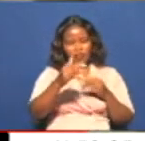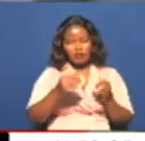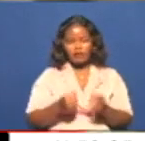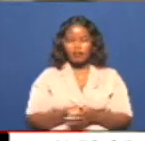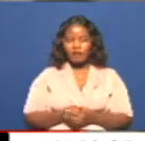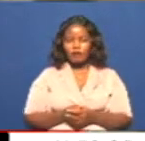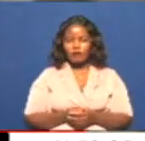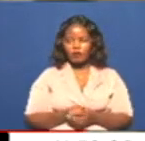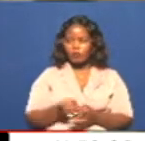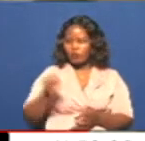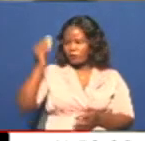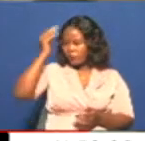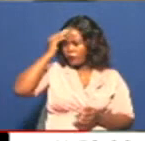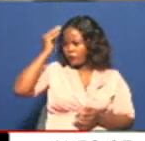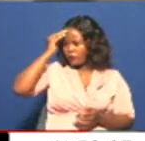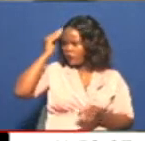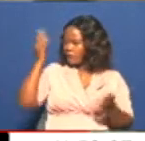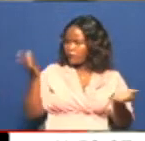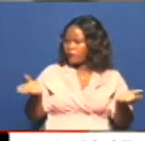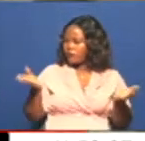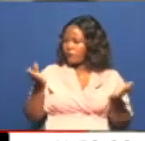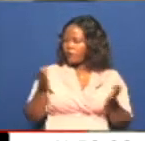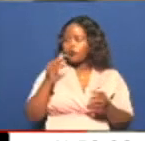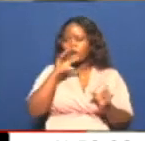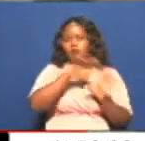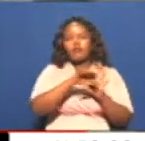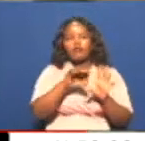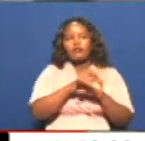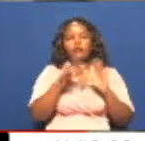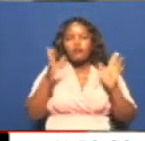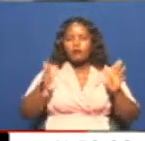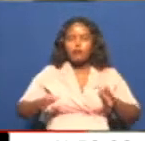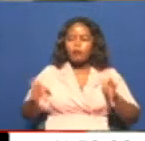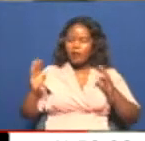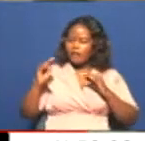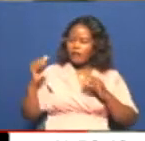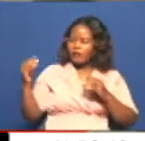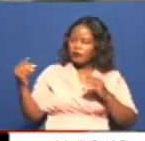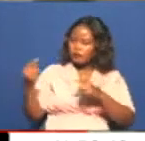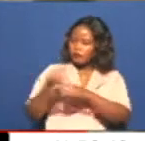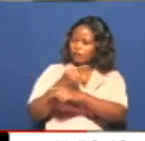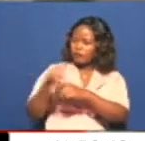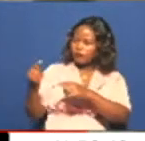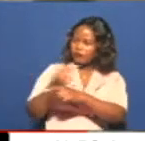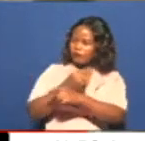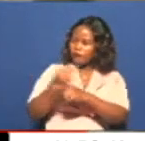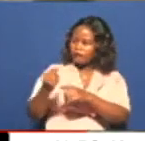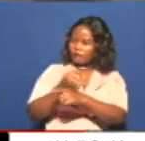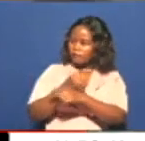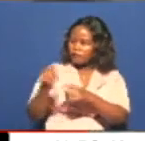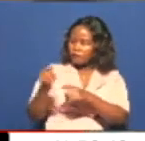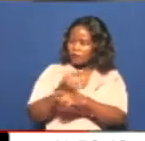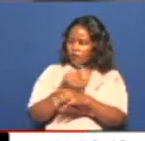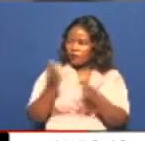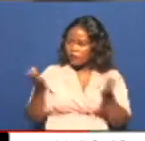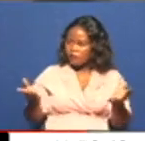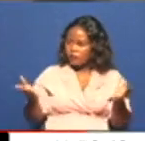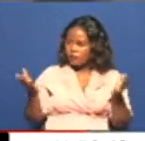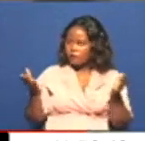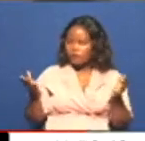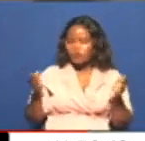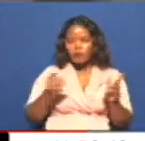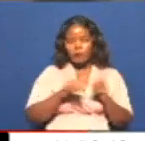education. Well, the voter education, I mean, this is part and parcel of what they could be able to do. Mm. And not necessarily to